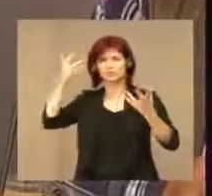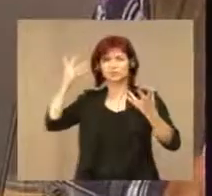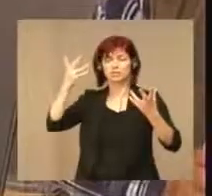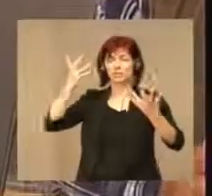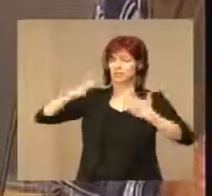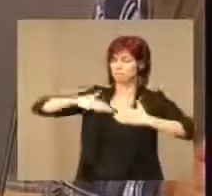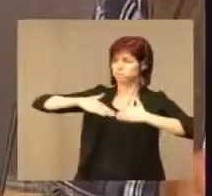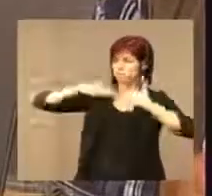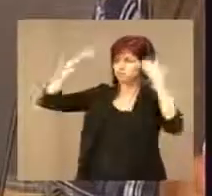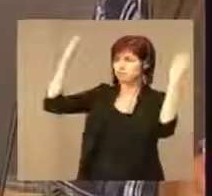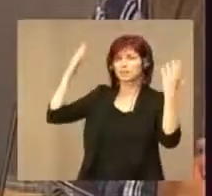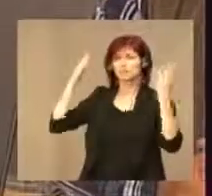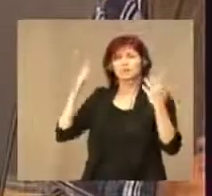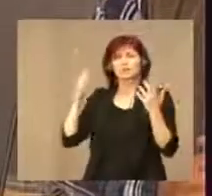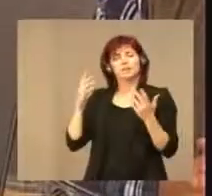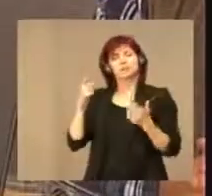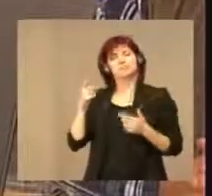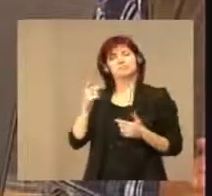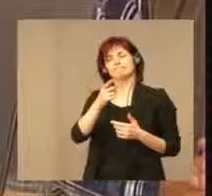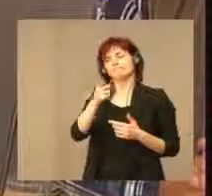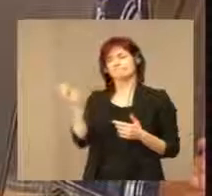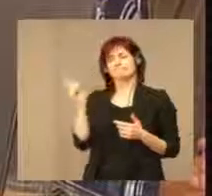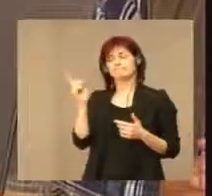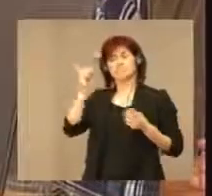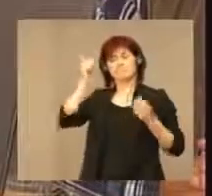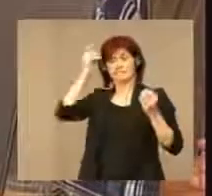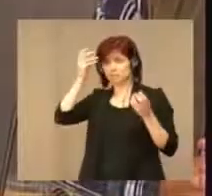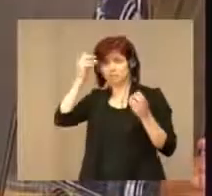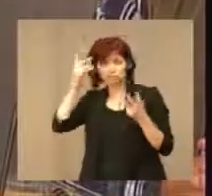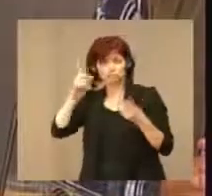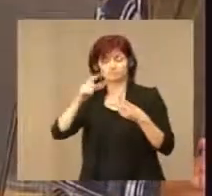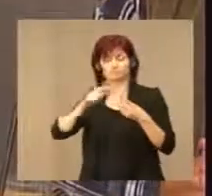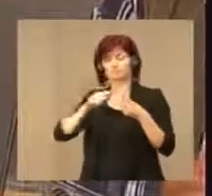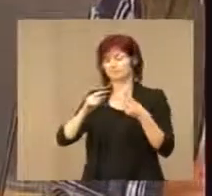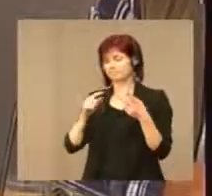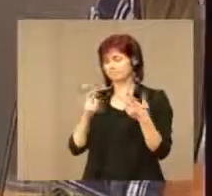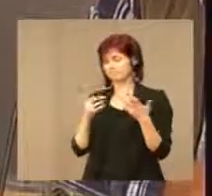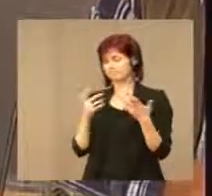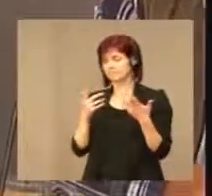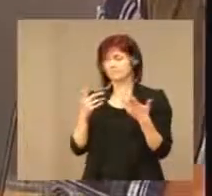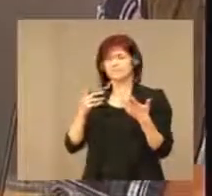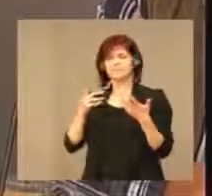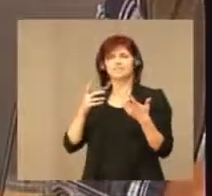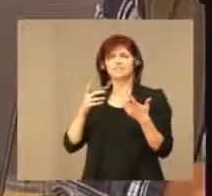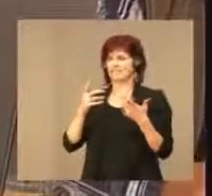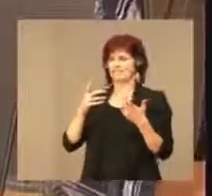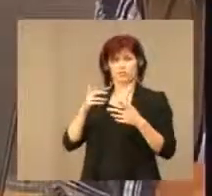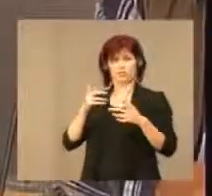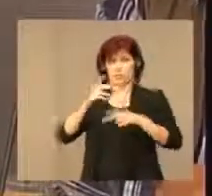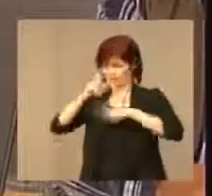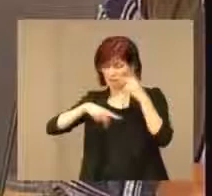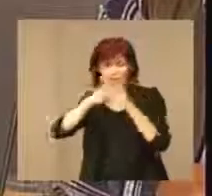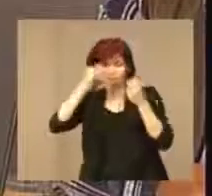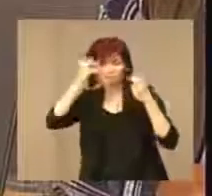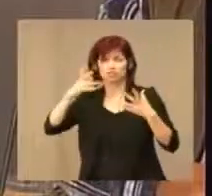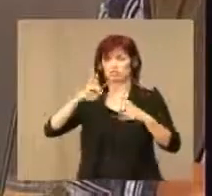and the volume of not just information, but the volume of different kinds of information and kinds of